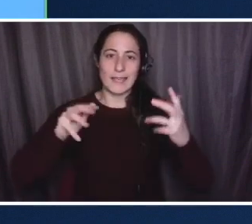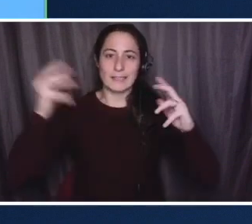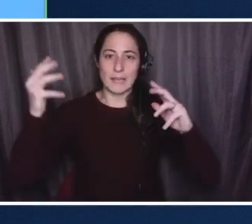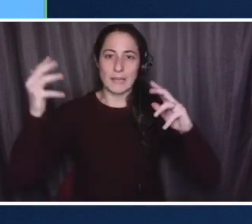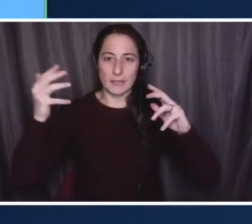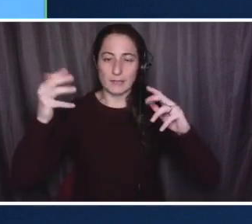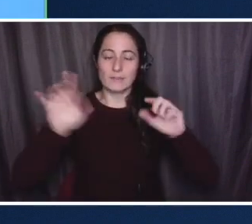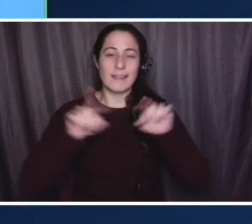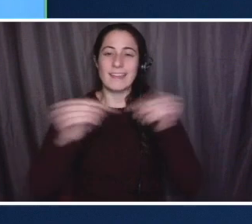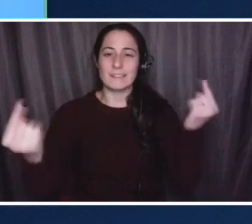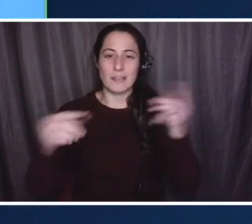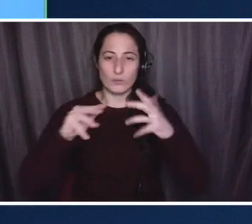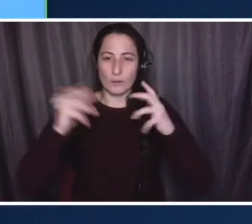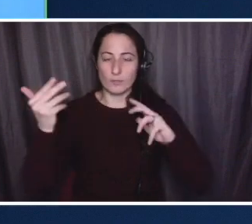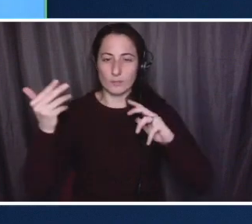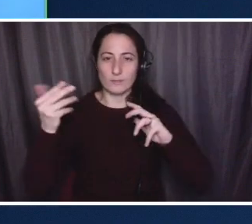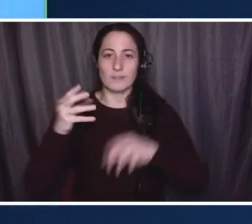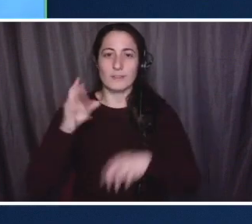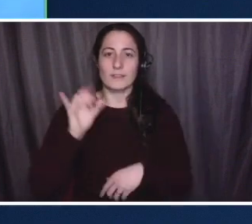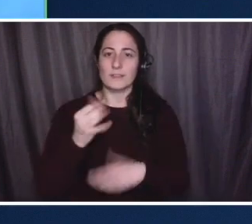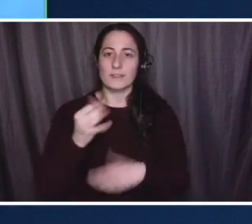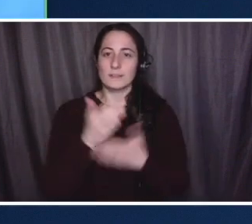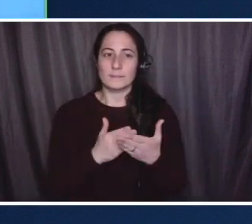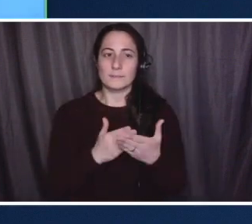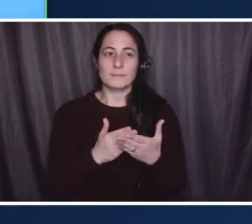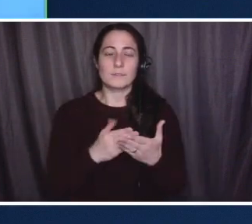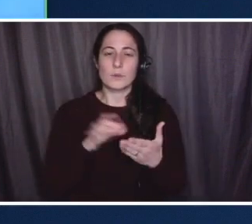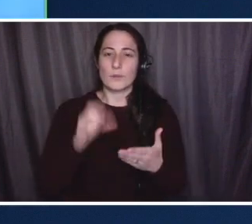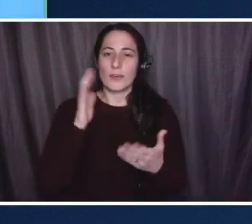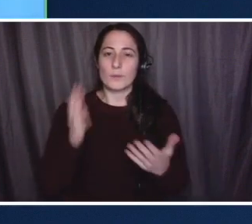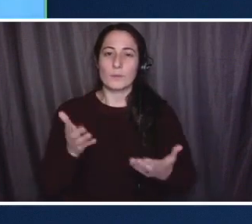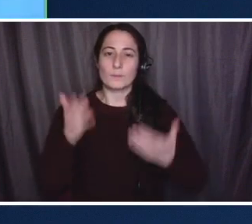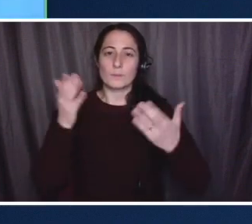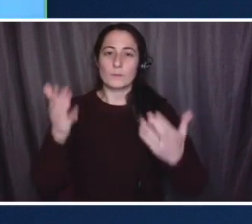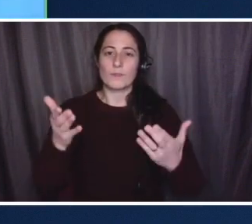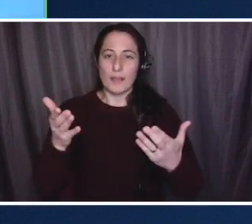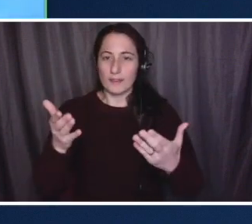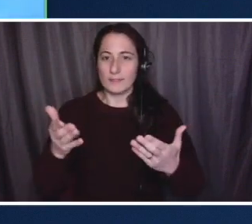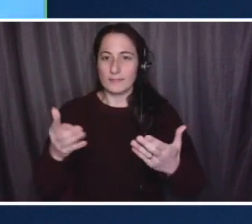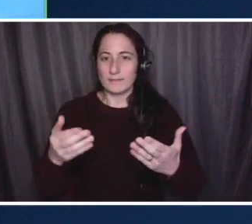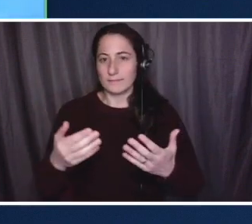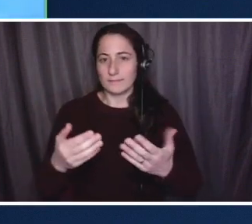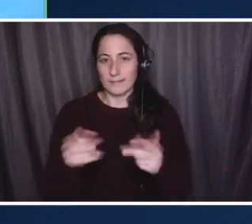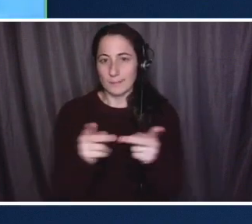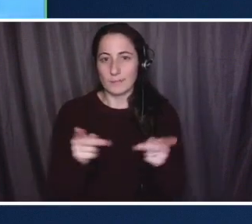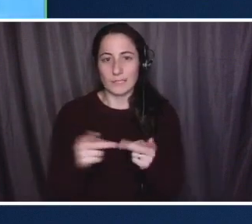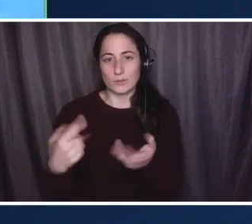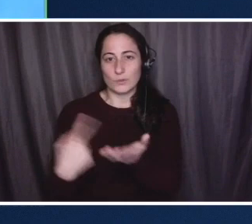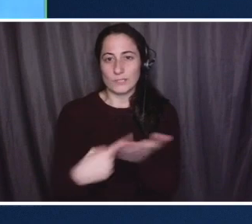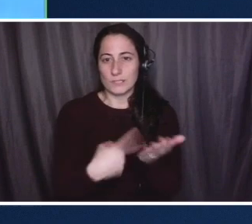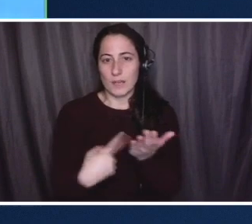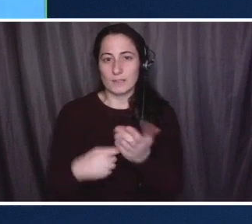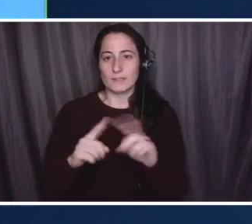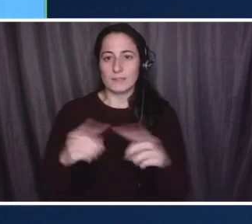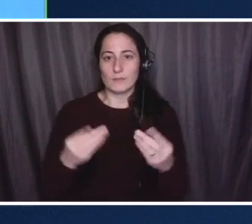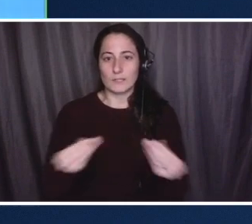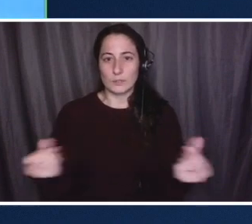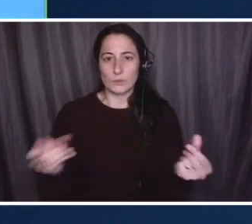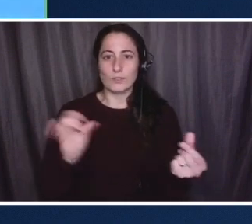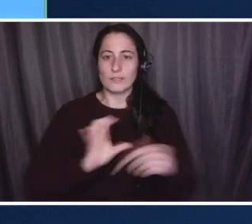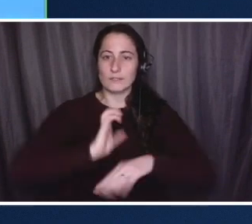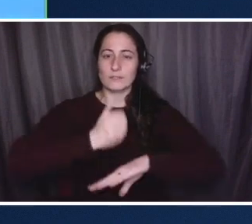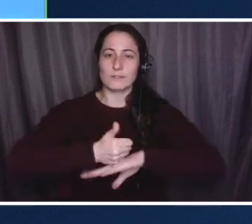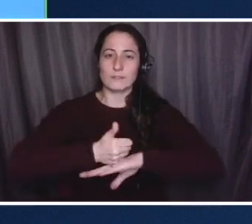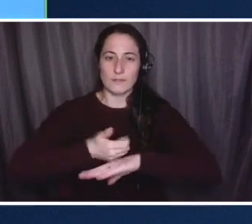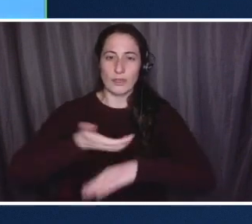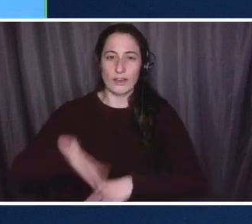So getting into Vilnius will give us a platform to discuss about the resolutions which has been made there. So this